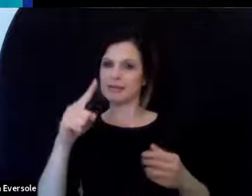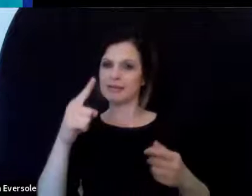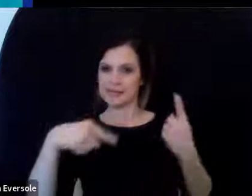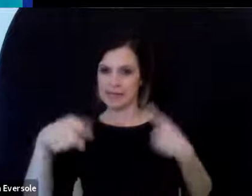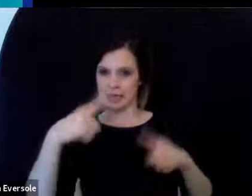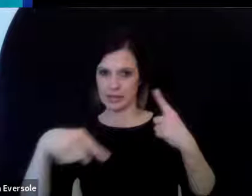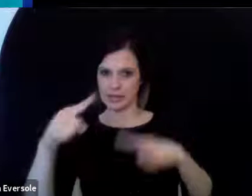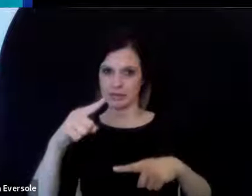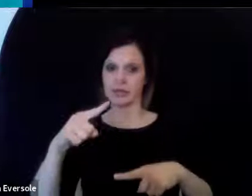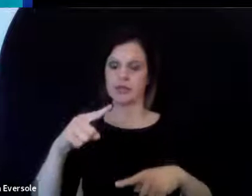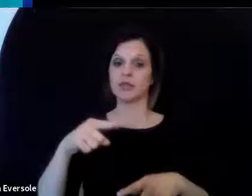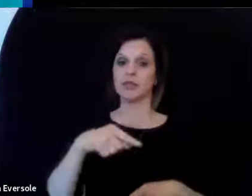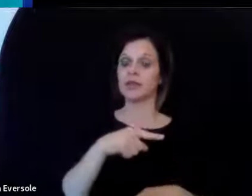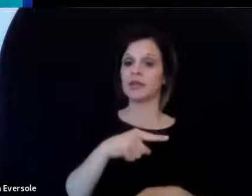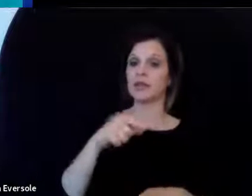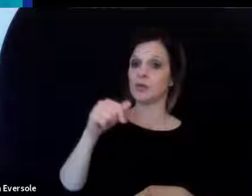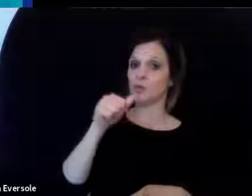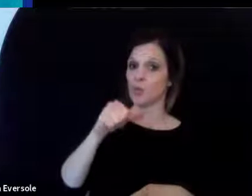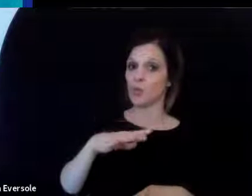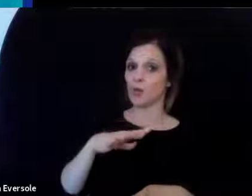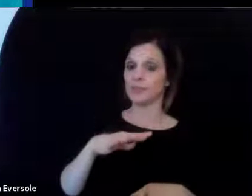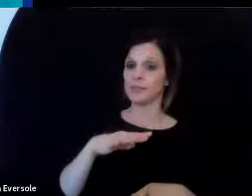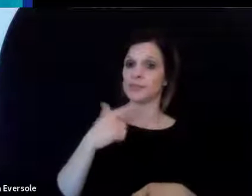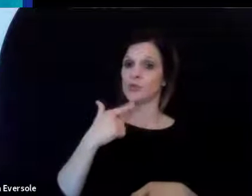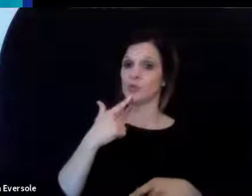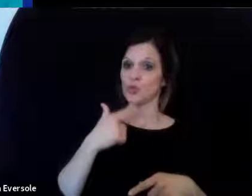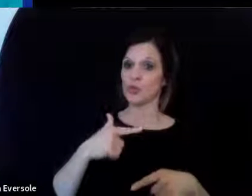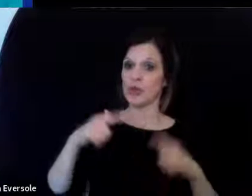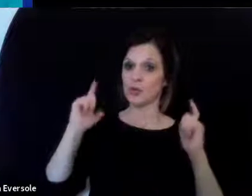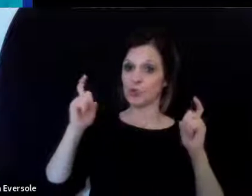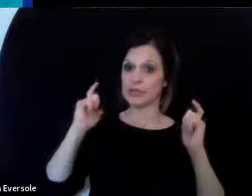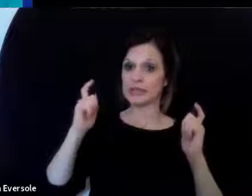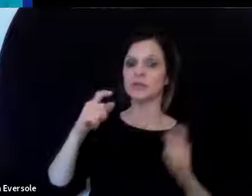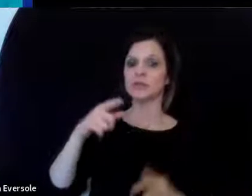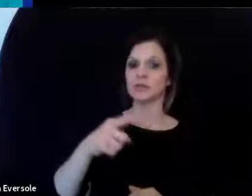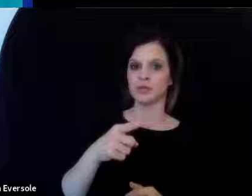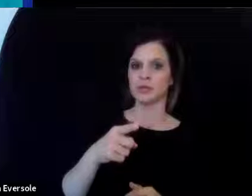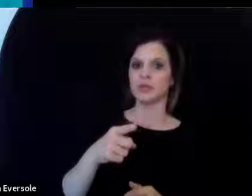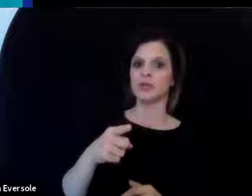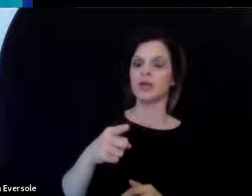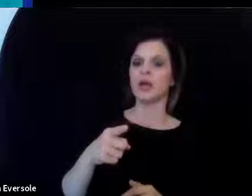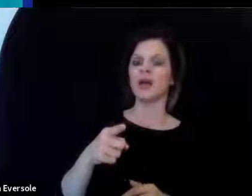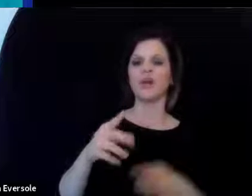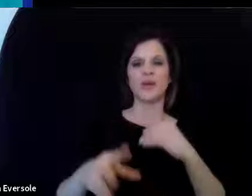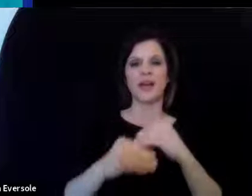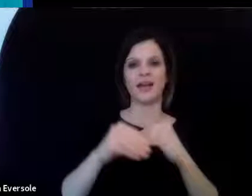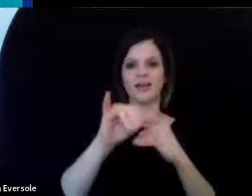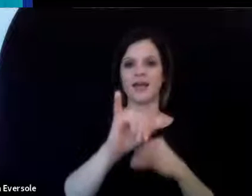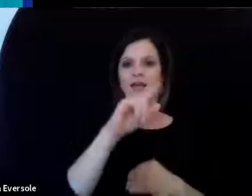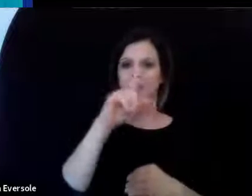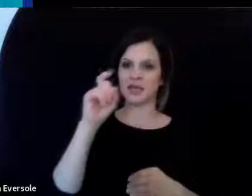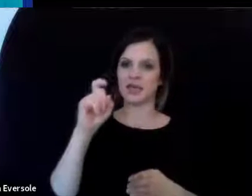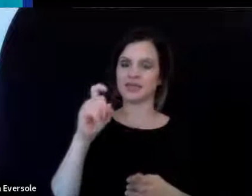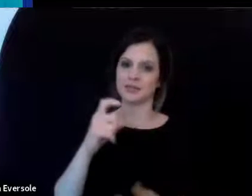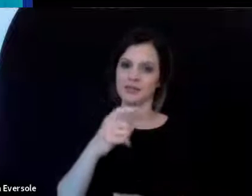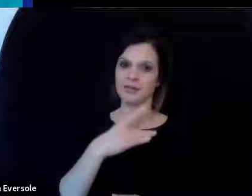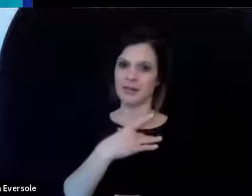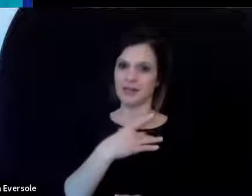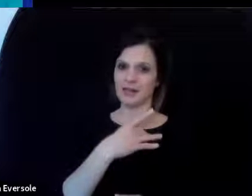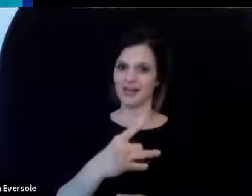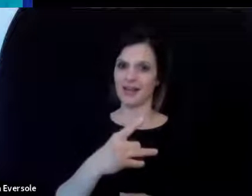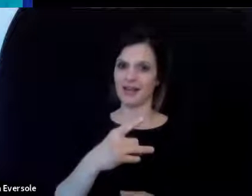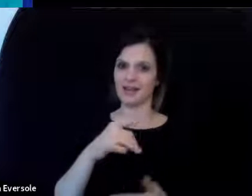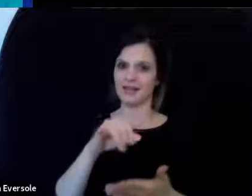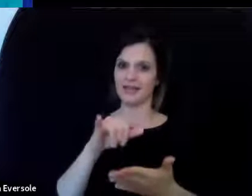that's in front of him in the red sweatshirt. And we put this in because we liked the fact that it was showing